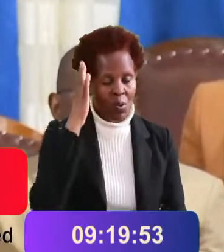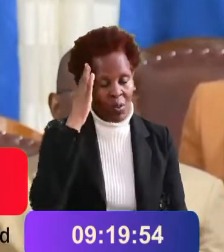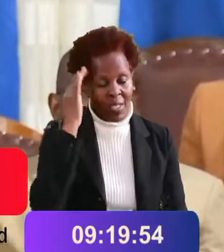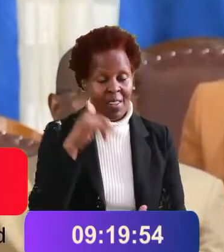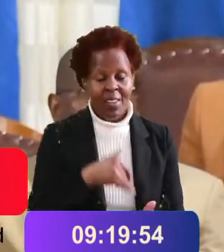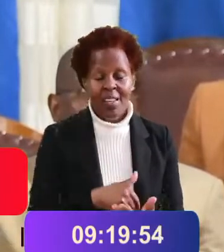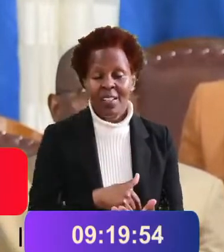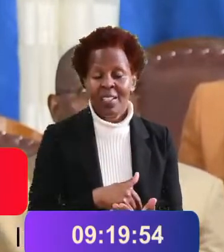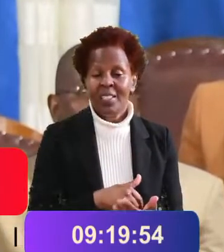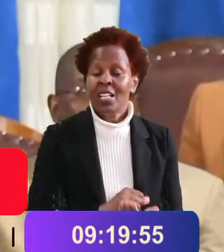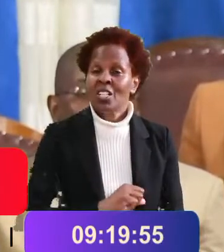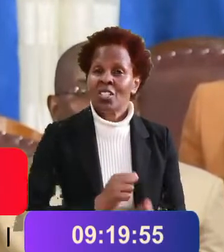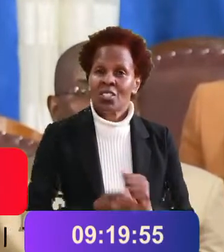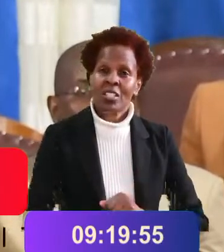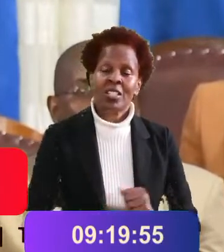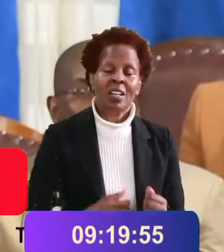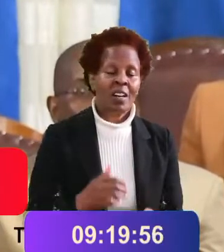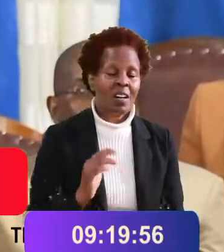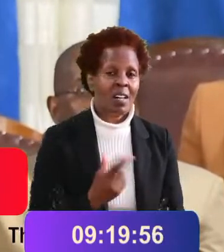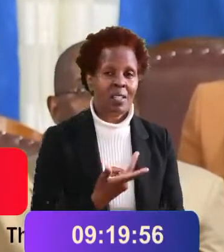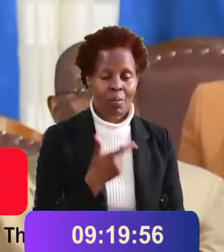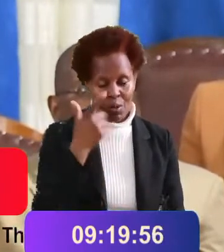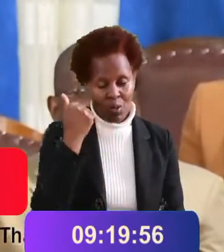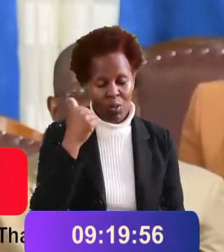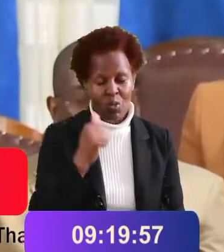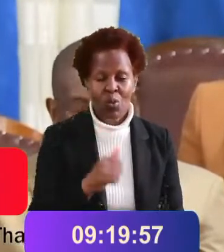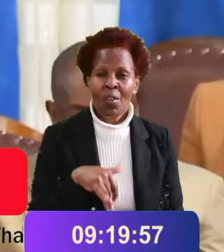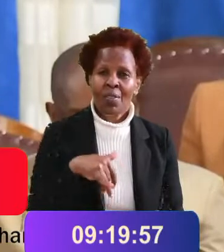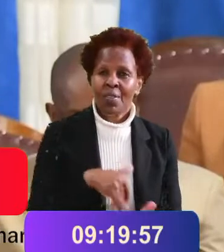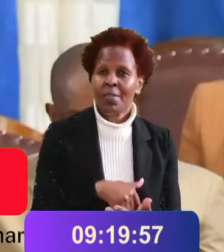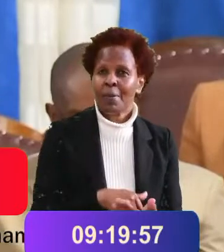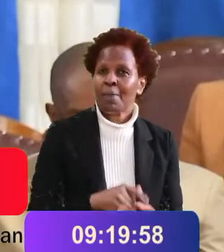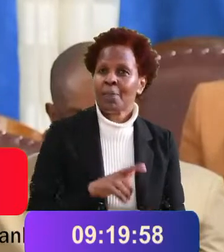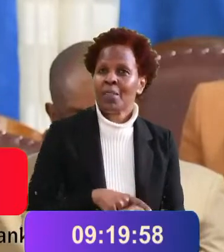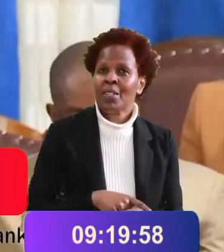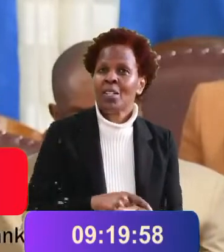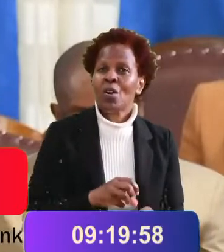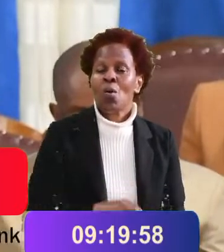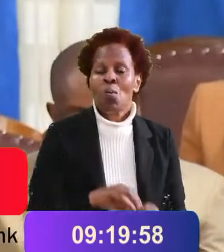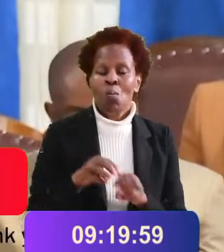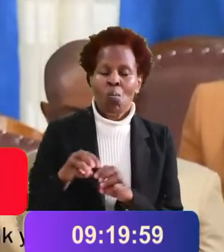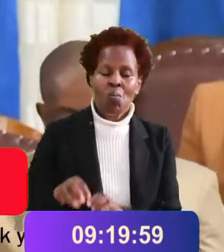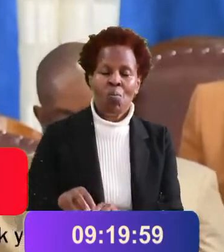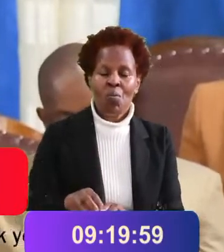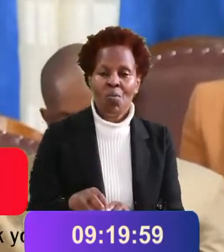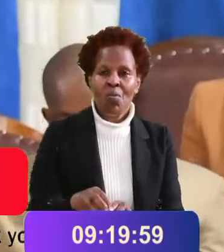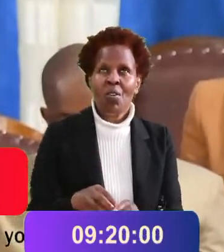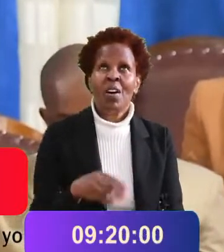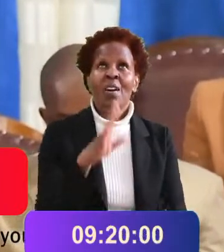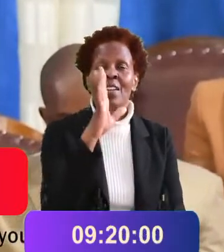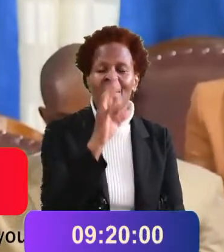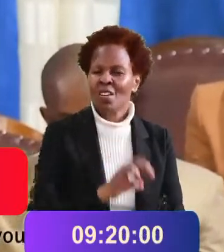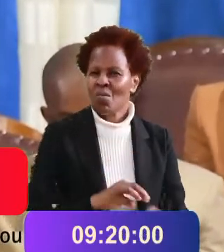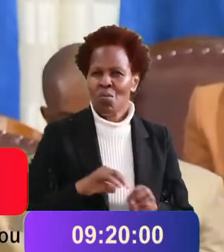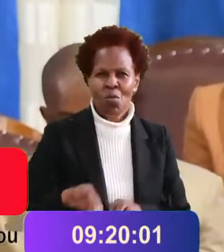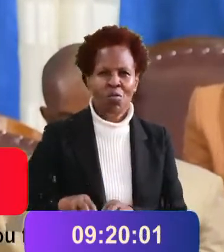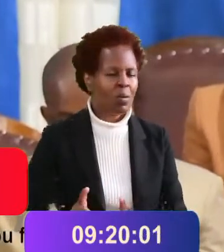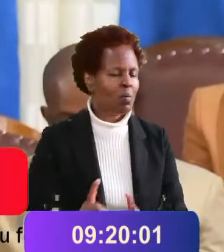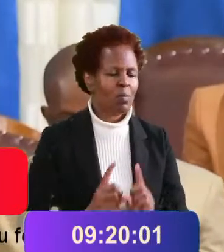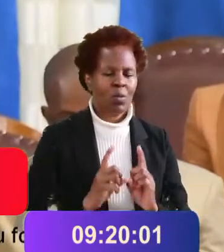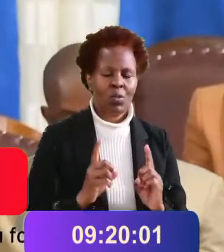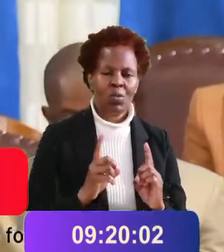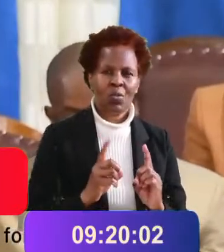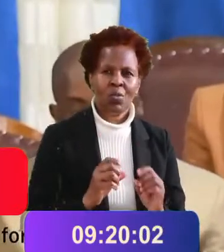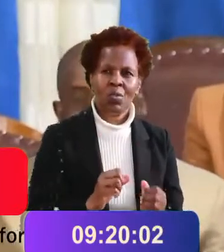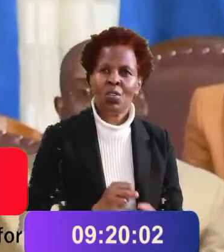a knowledge that shifts us because we know that though circumstances shift, God is not shifting. Shifts